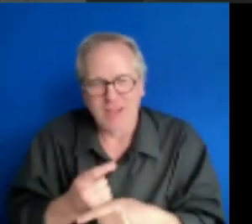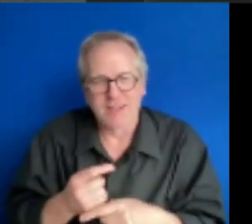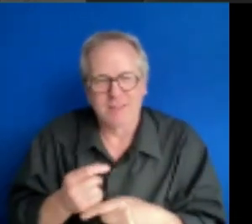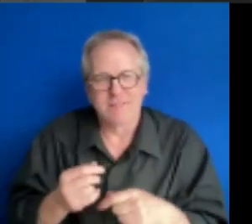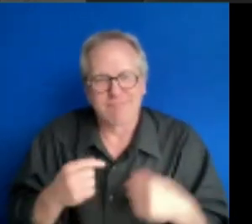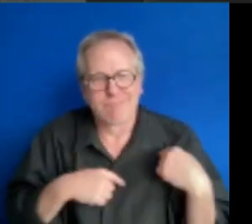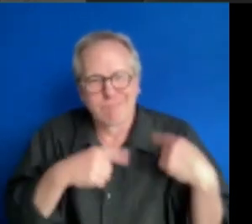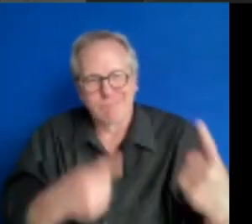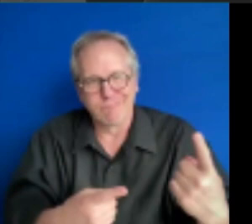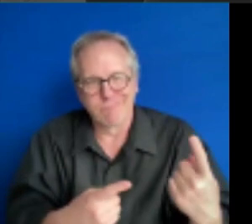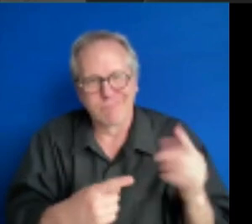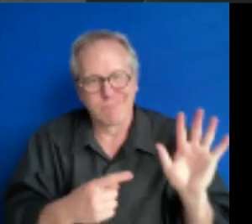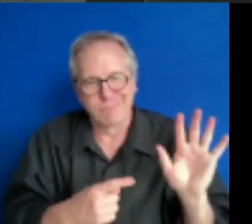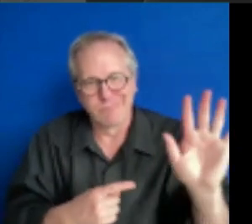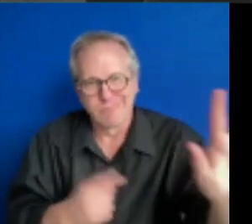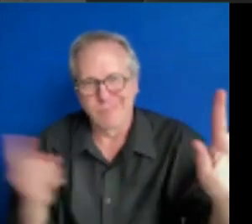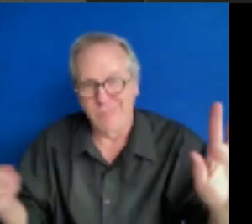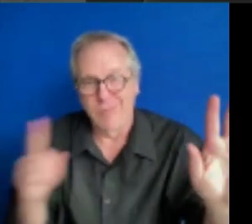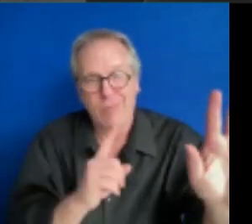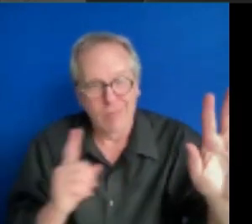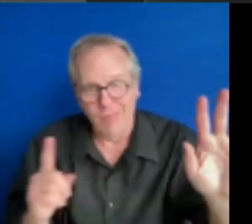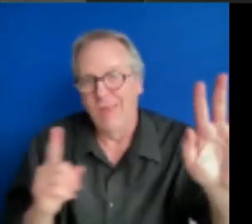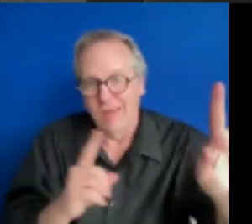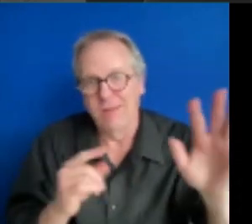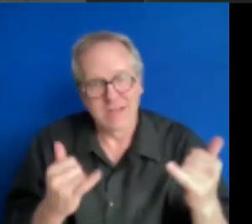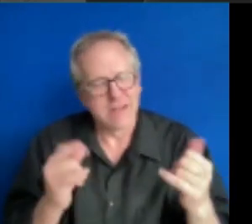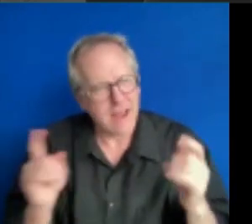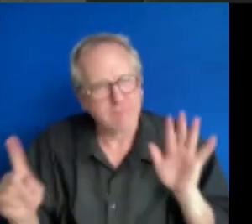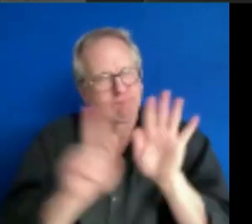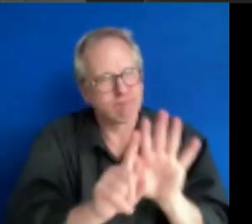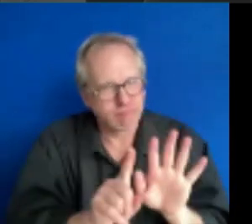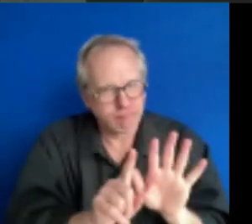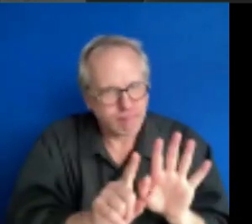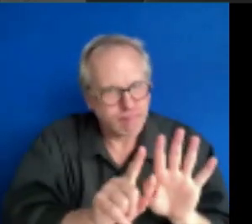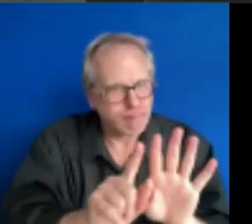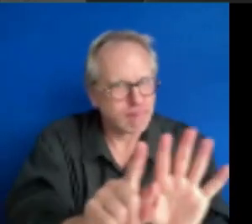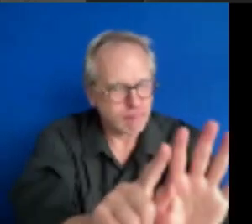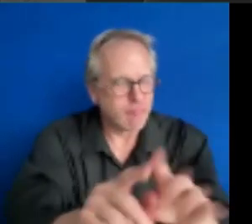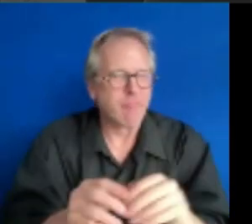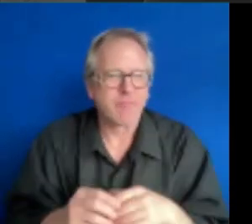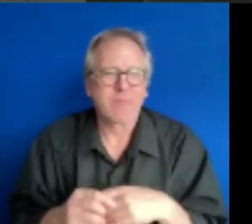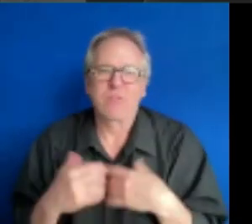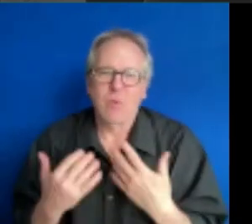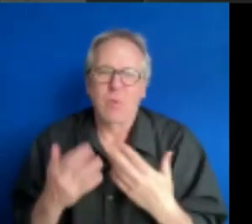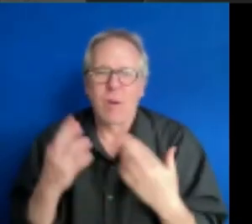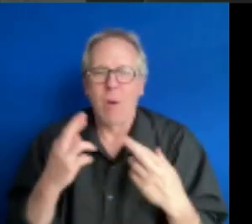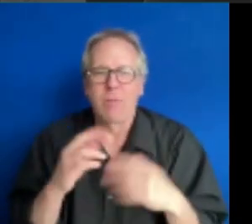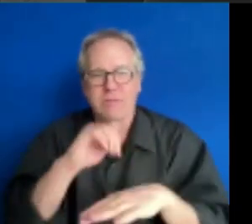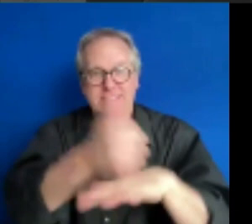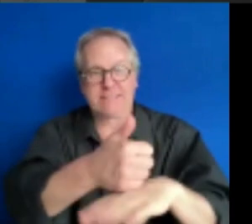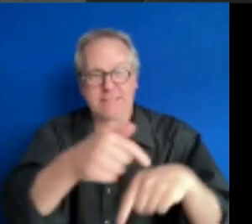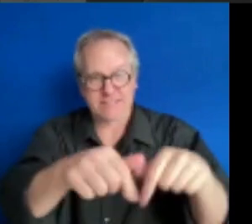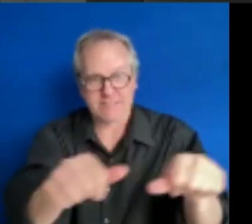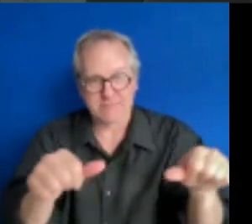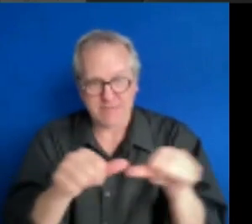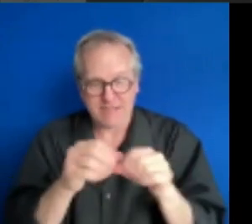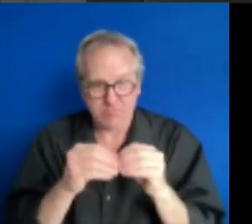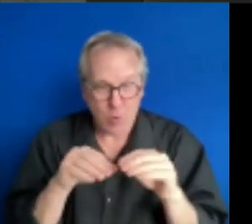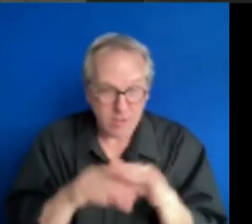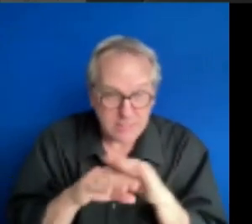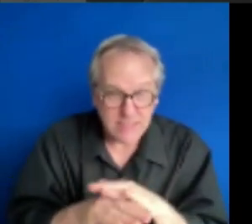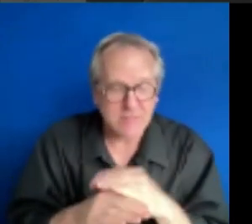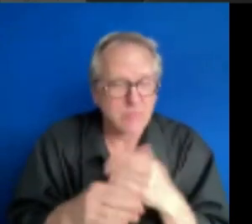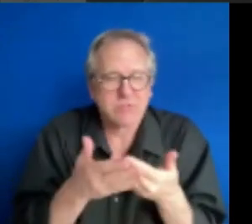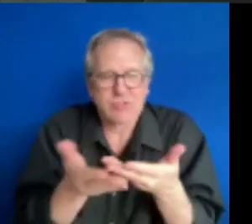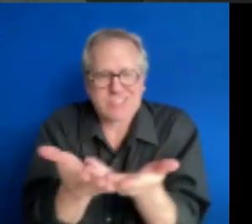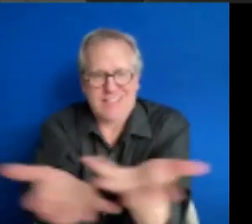more, what I my hope is that we will, as we continue to make these spaces more accessible, just in general,